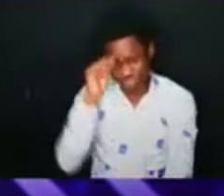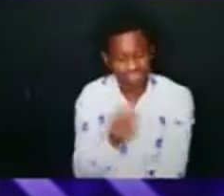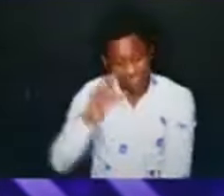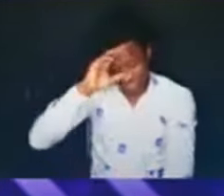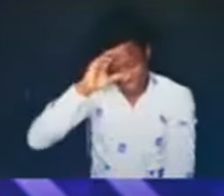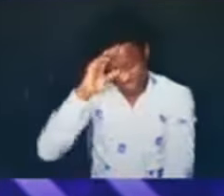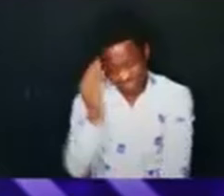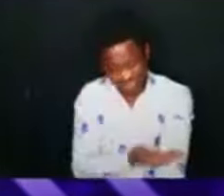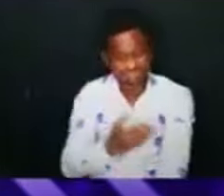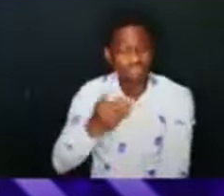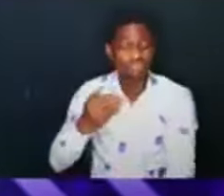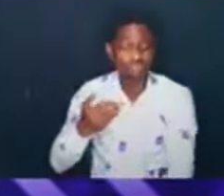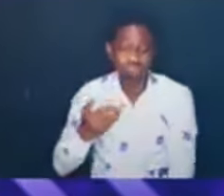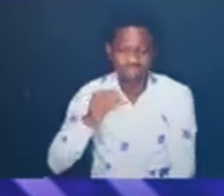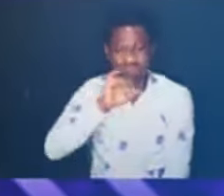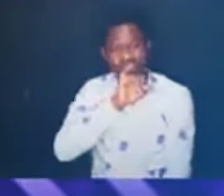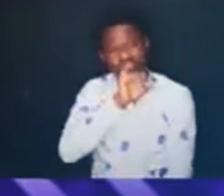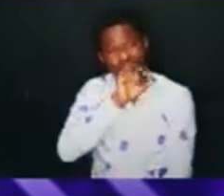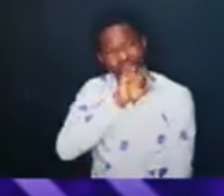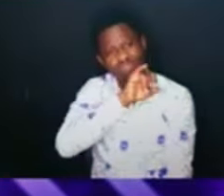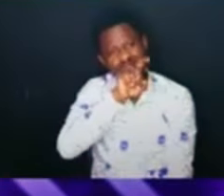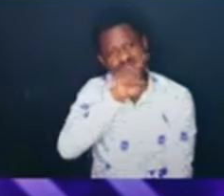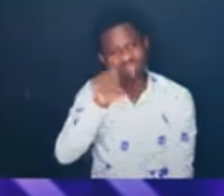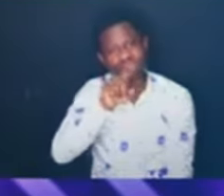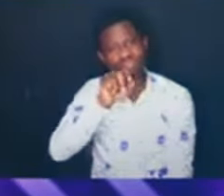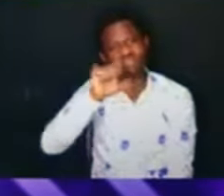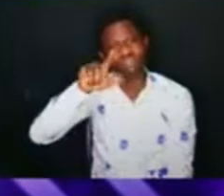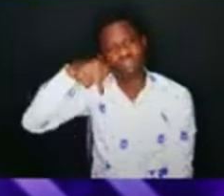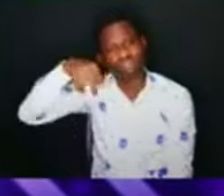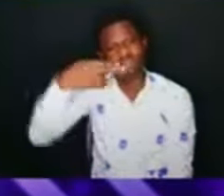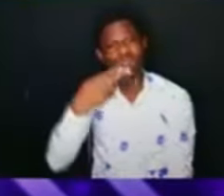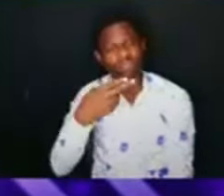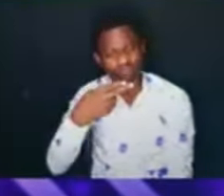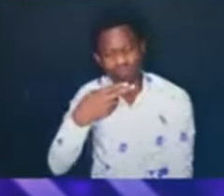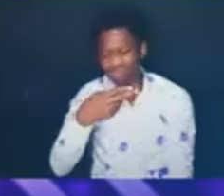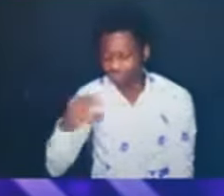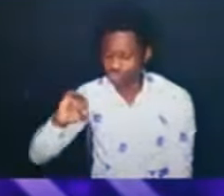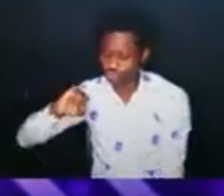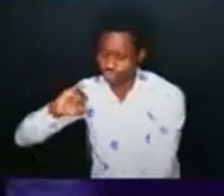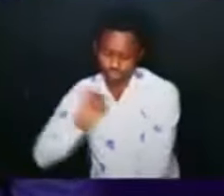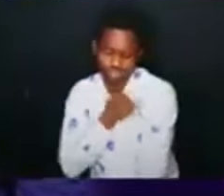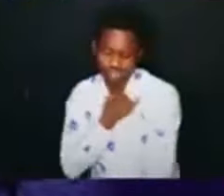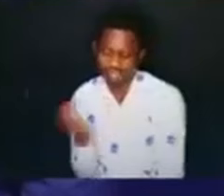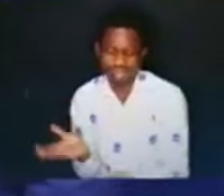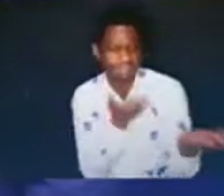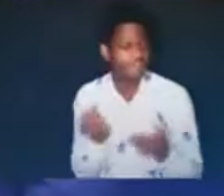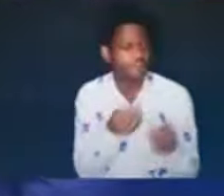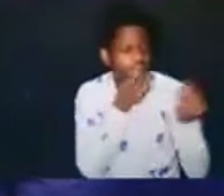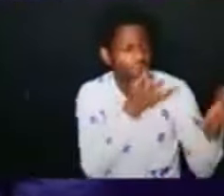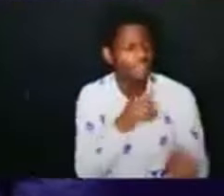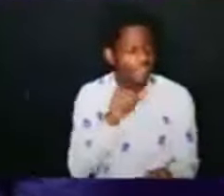wife. And he brought their father a bad report about them. Ayeni Jacob